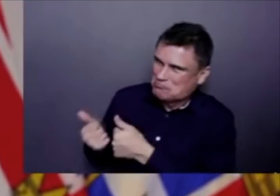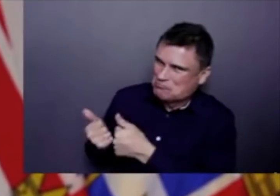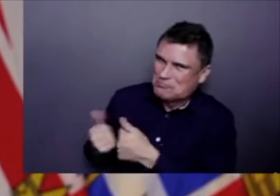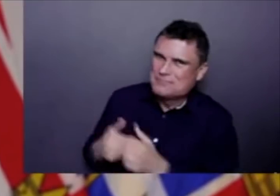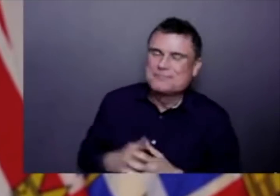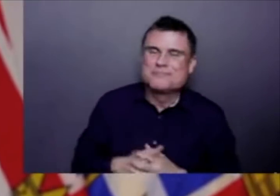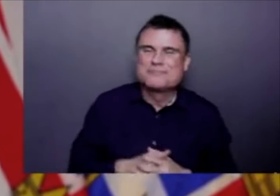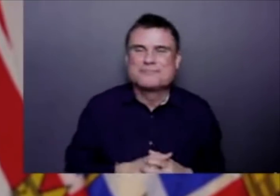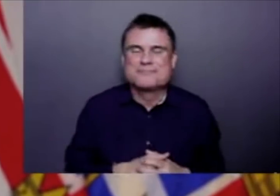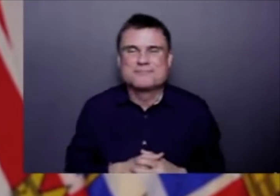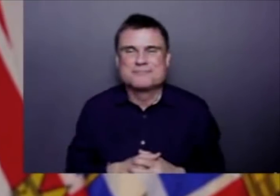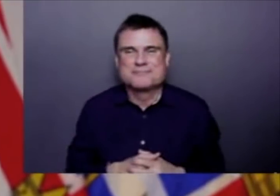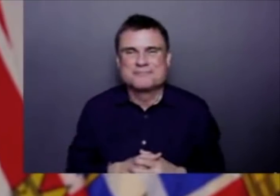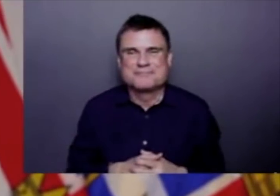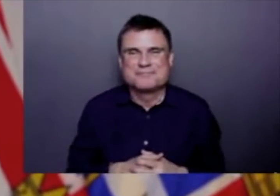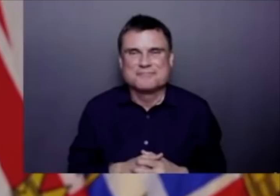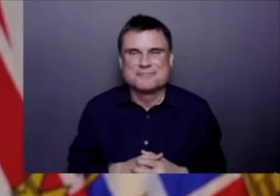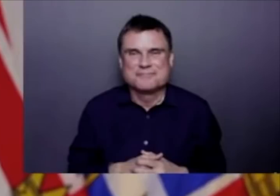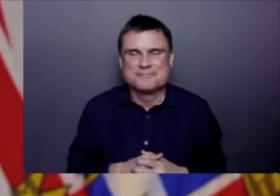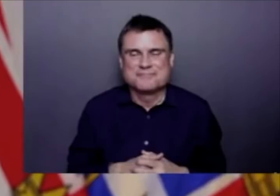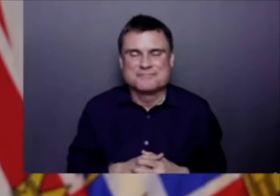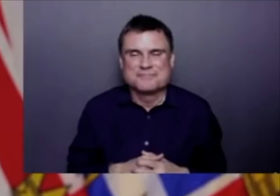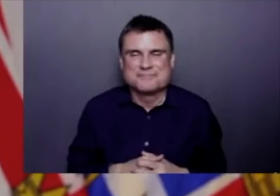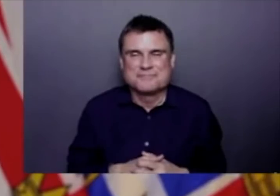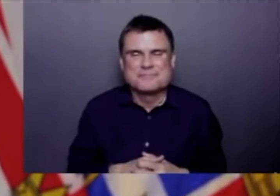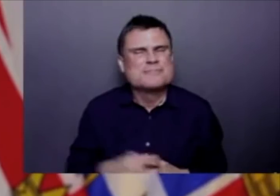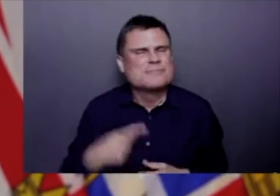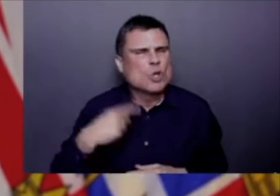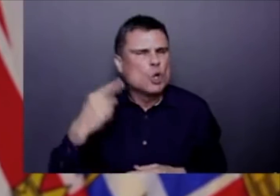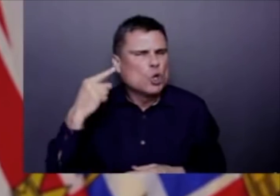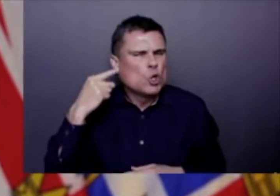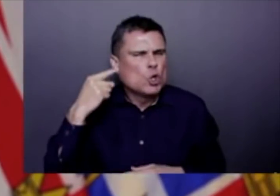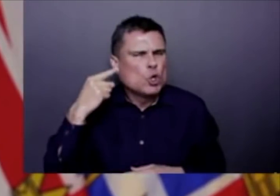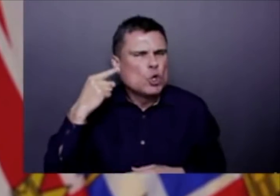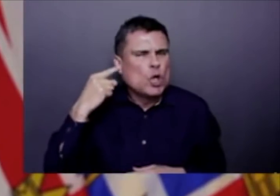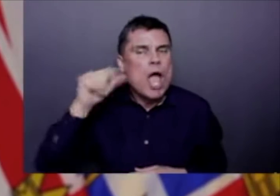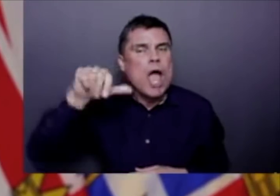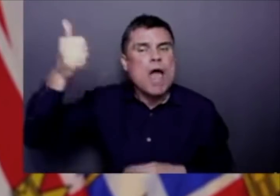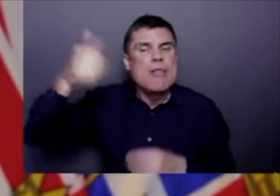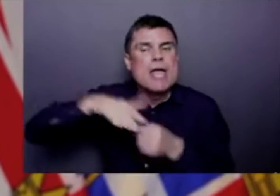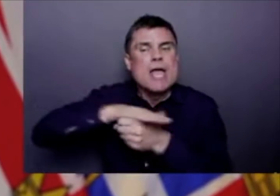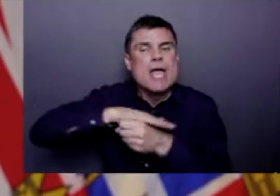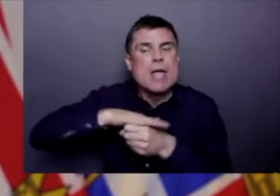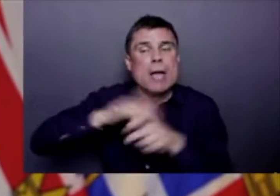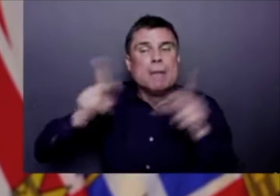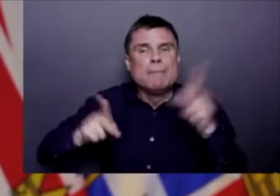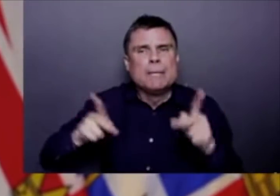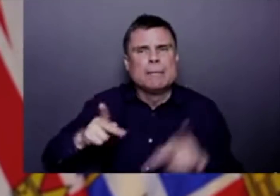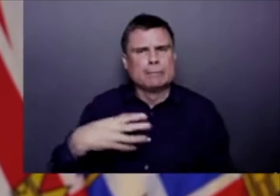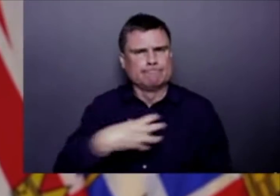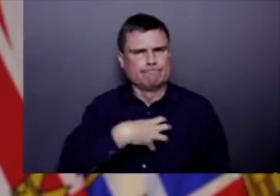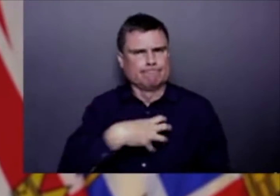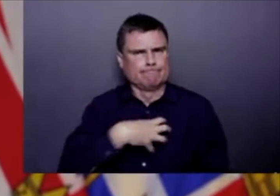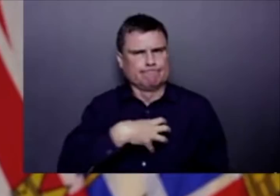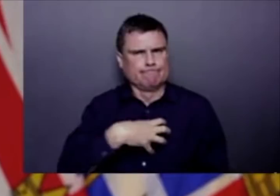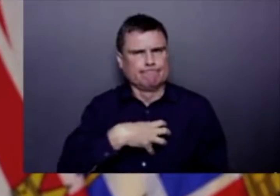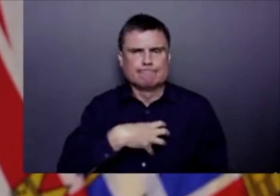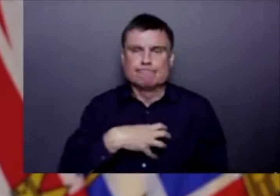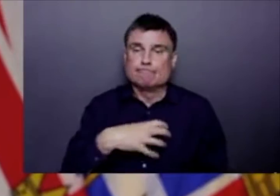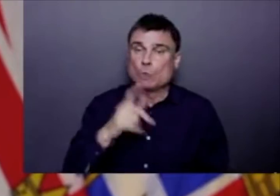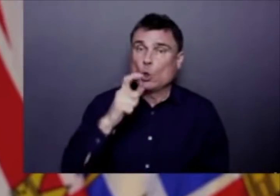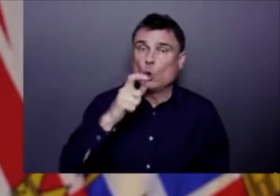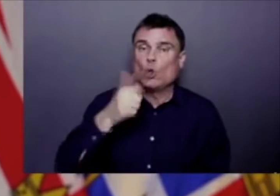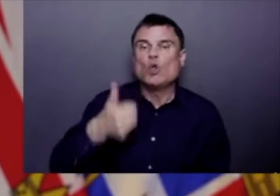health administrators who had jumped the queue to receive the vaccine. Are you aware of any queue jumping? And if so, are you investigating